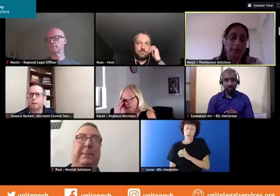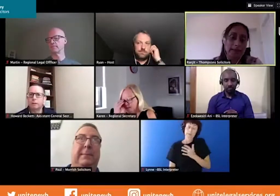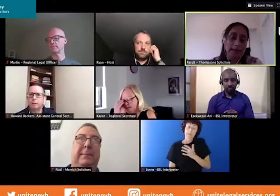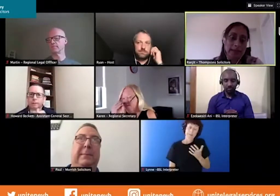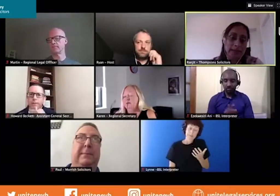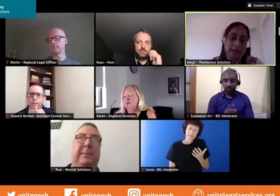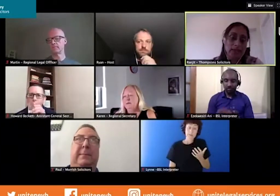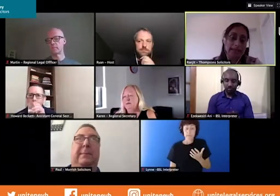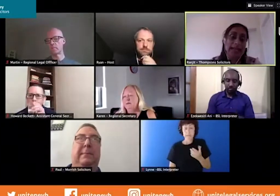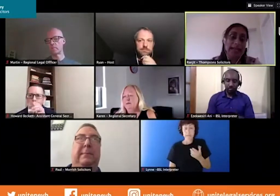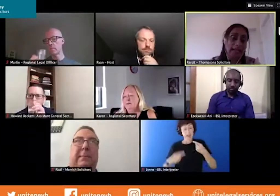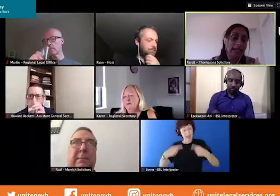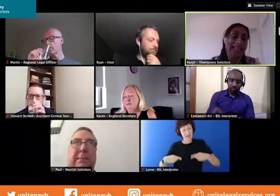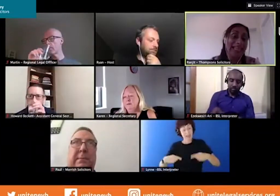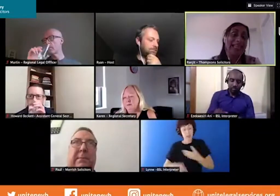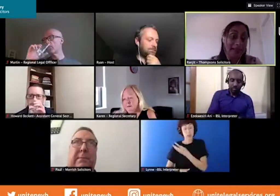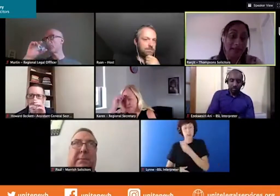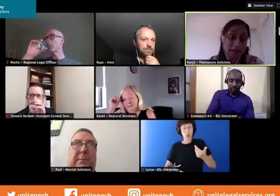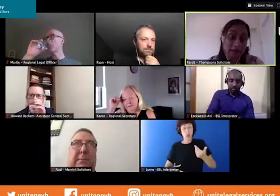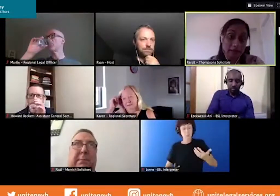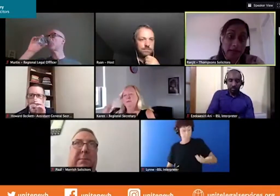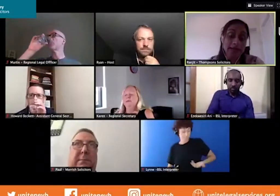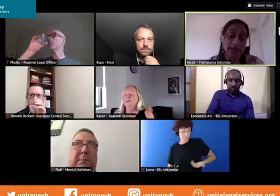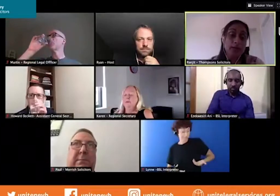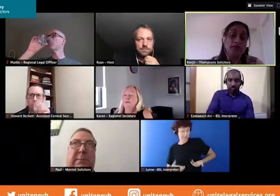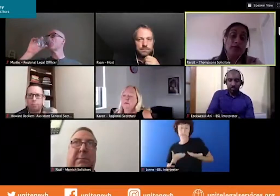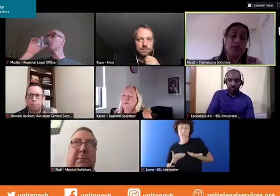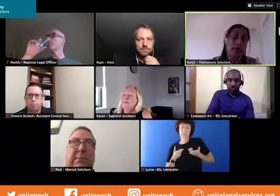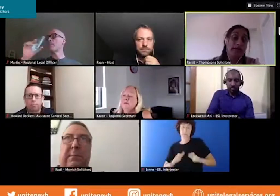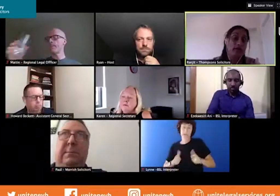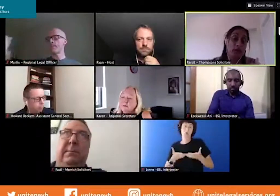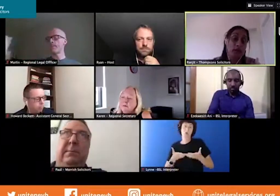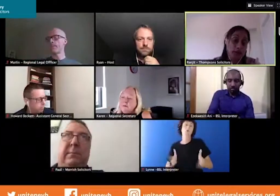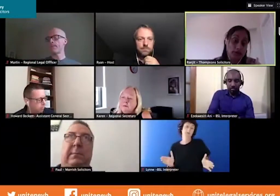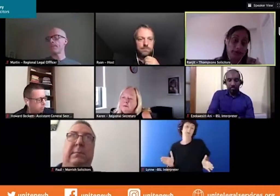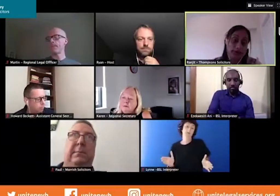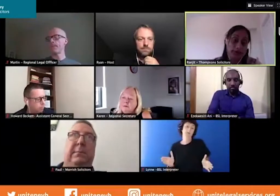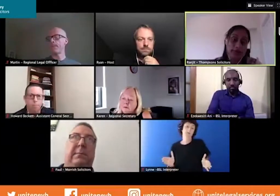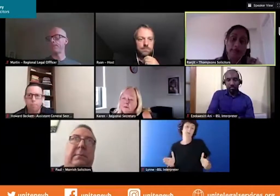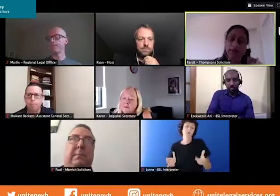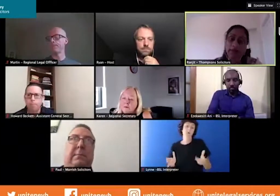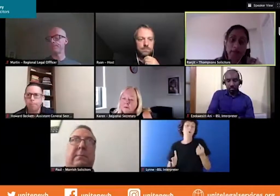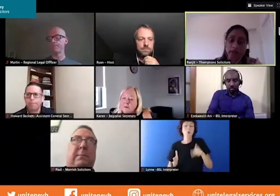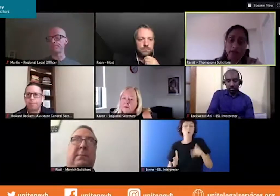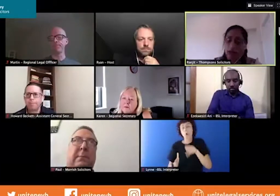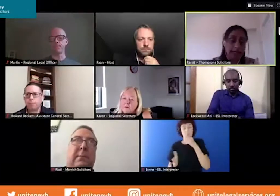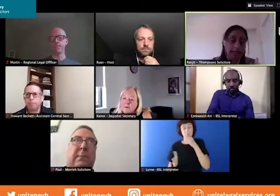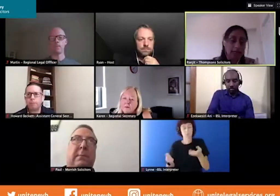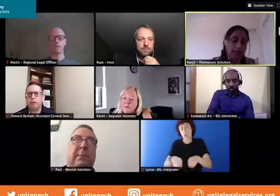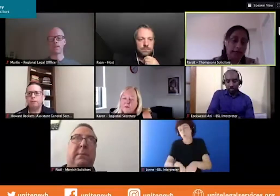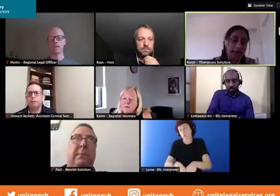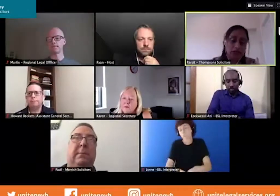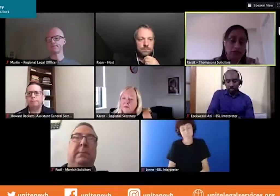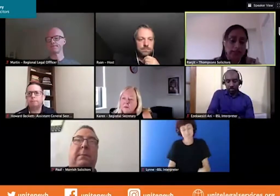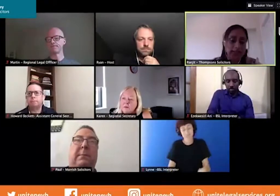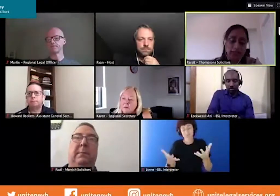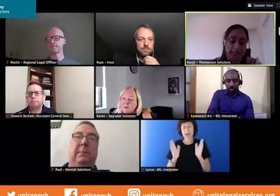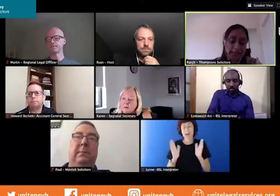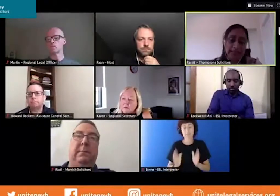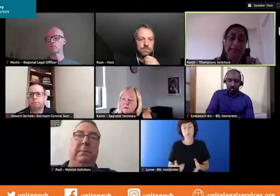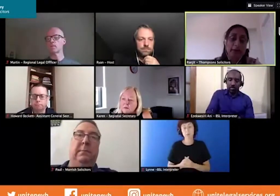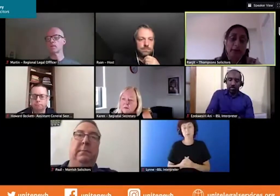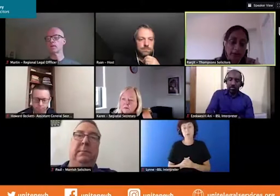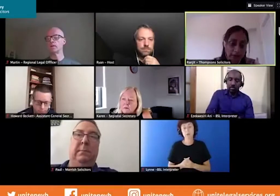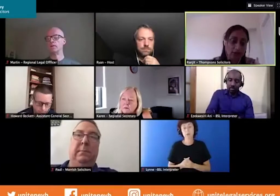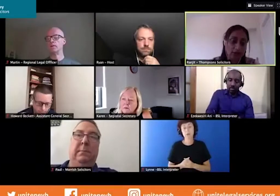stay in business that would have otherwise have closed. You only have to look at the high street and you can see that now things have started to